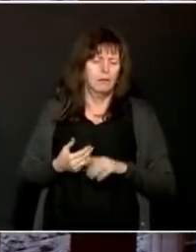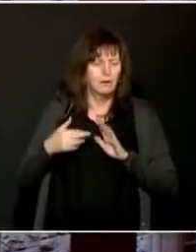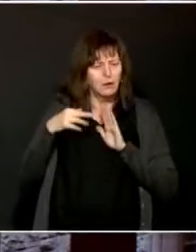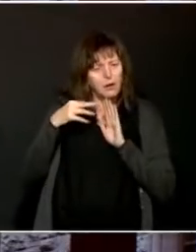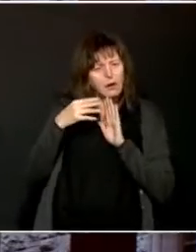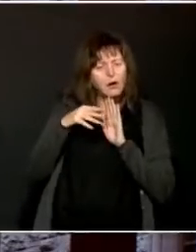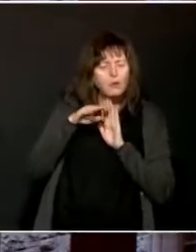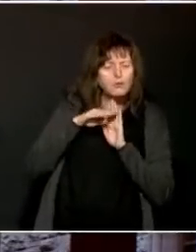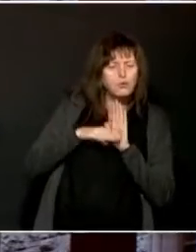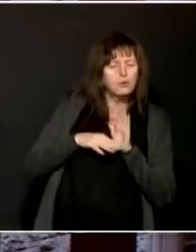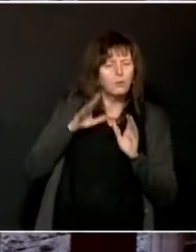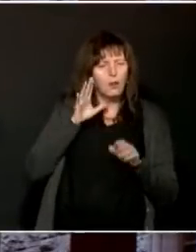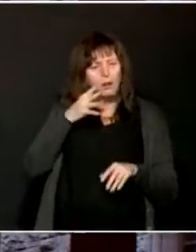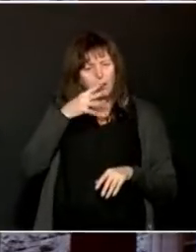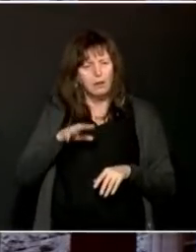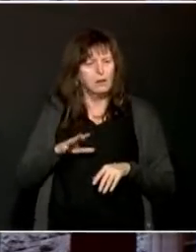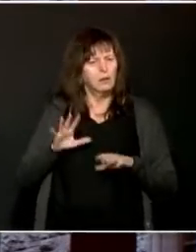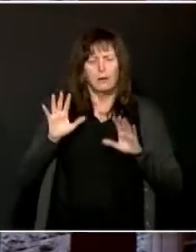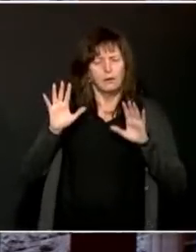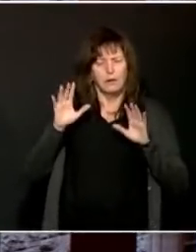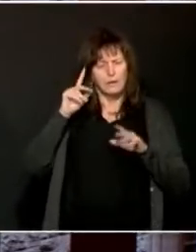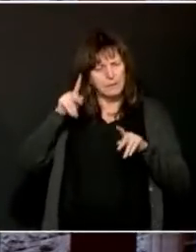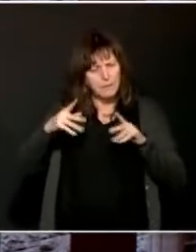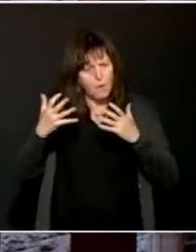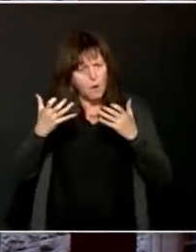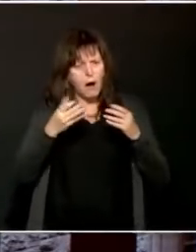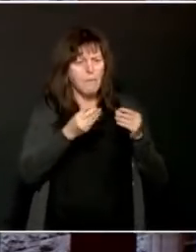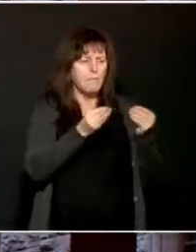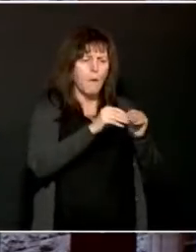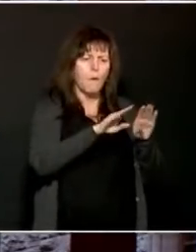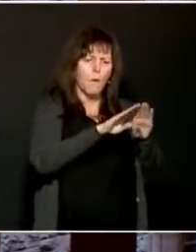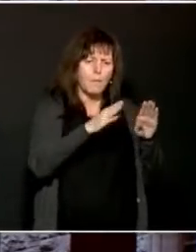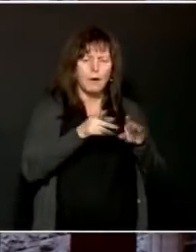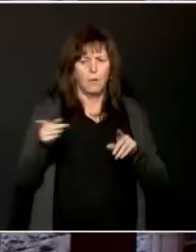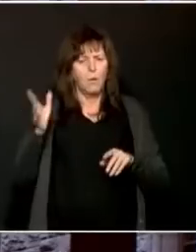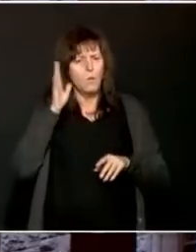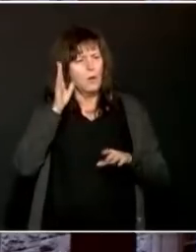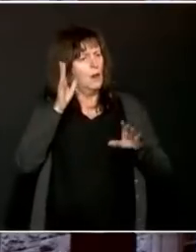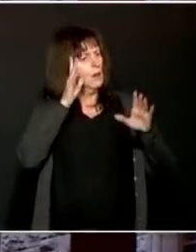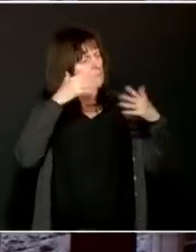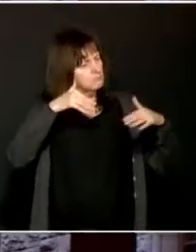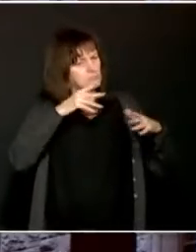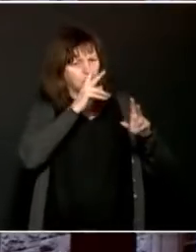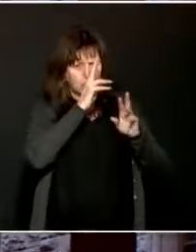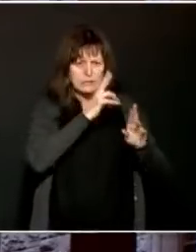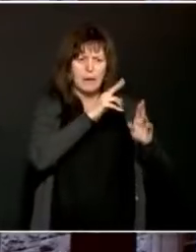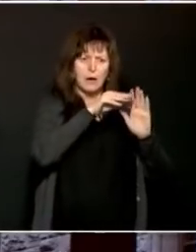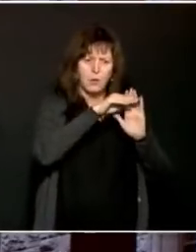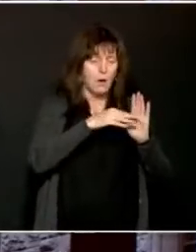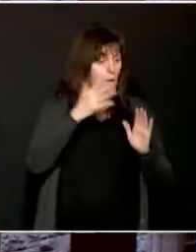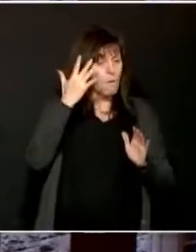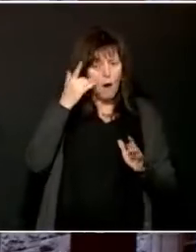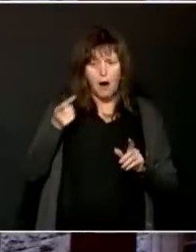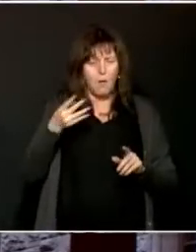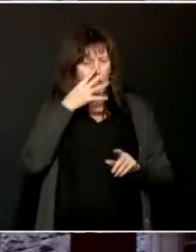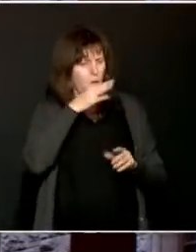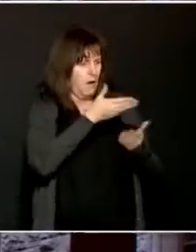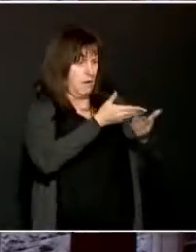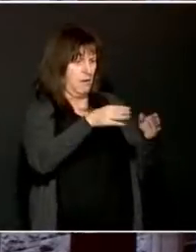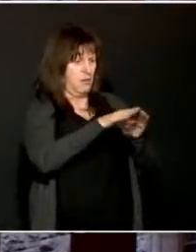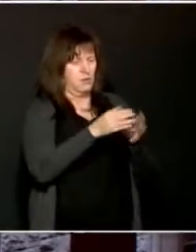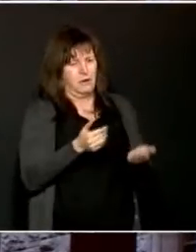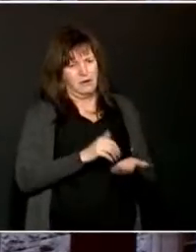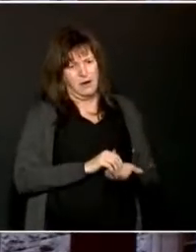have to honor what's supposed to be there, because if it goes down, it compromises that for everybody. And we don't want to go back down to